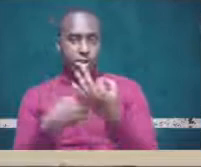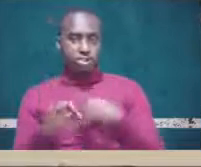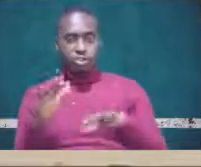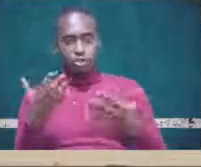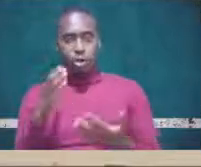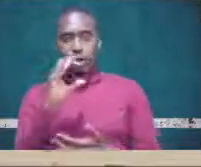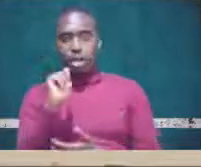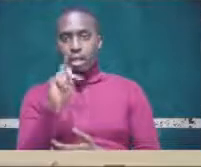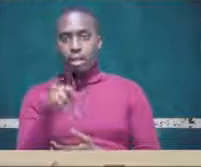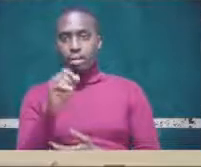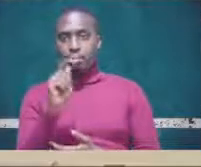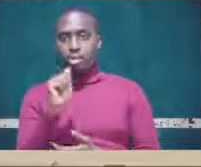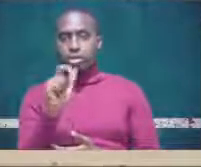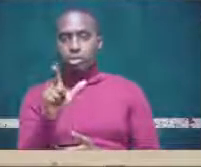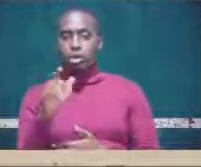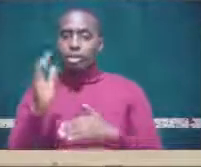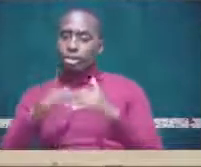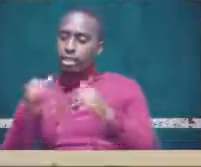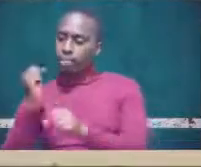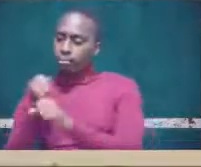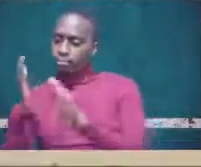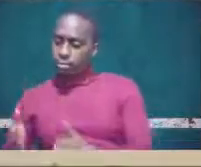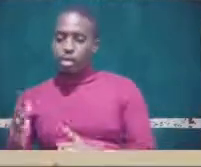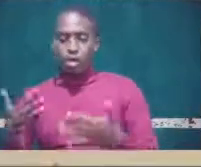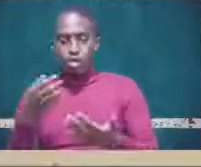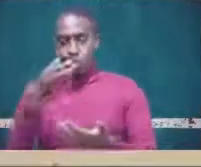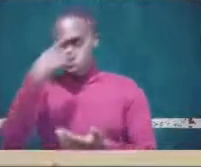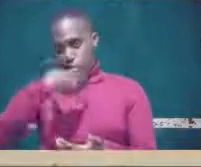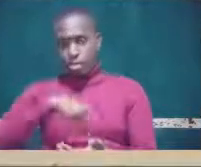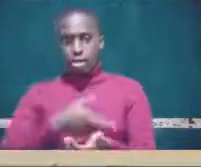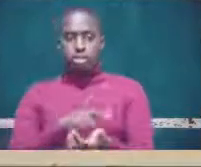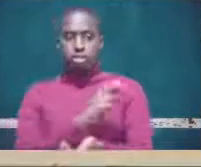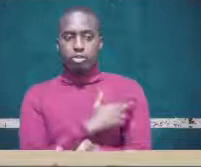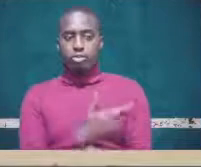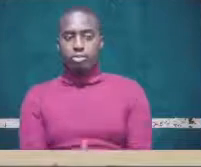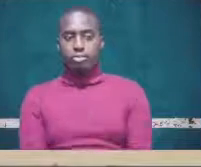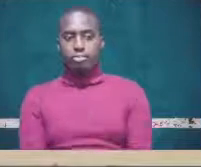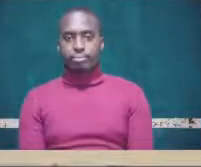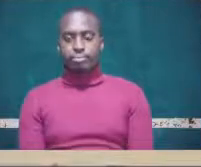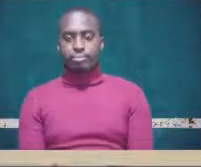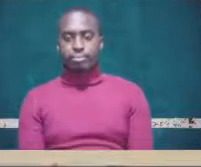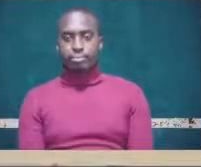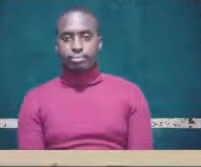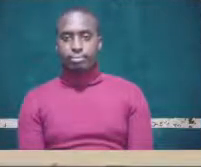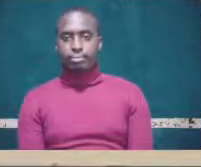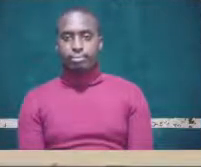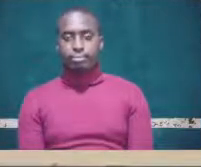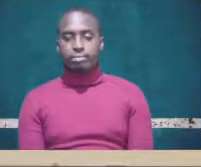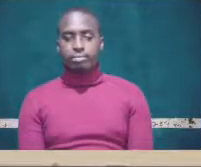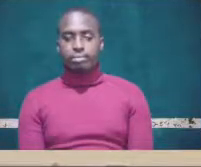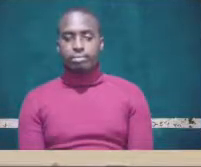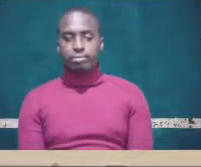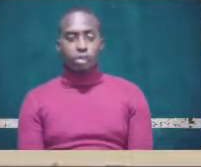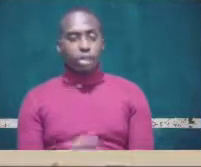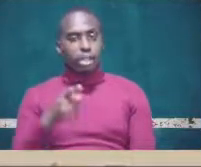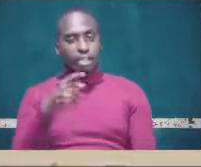capital than labor, than human resources, than human resources.